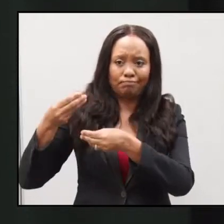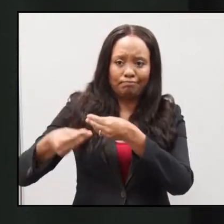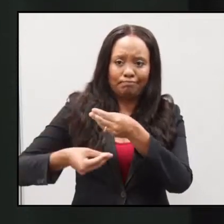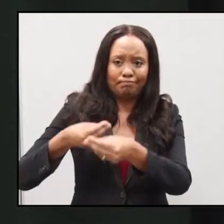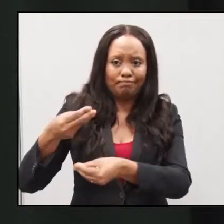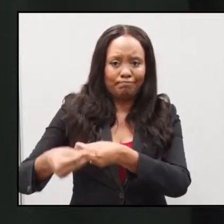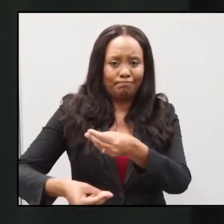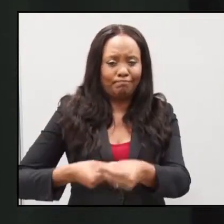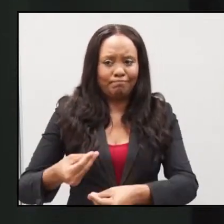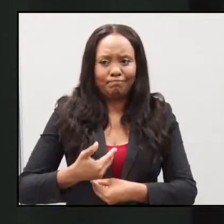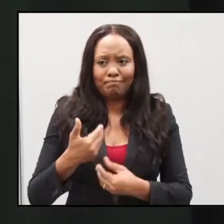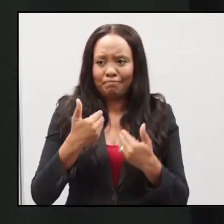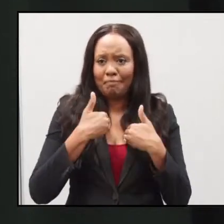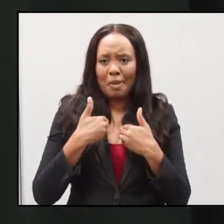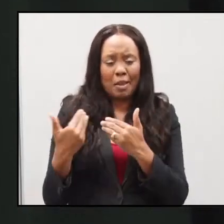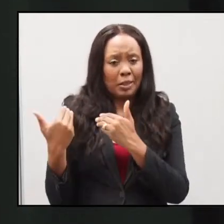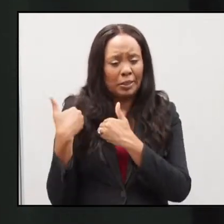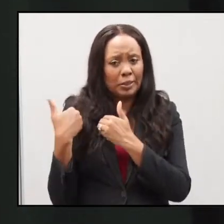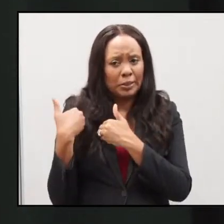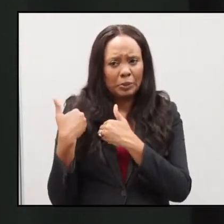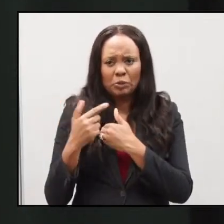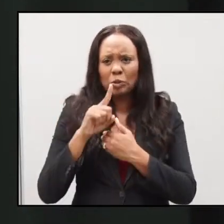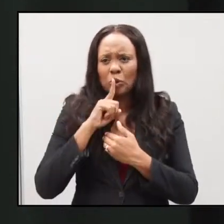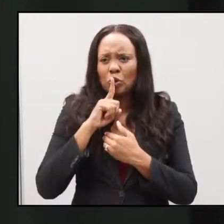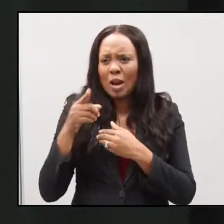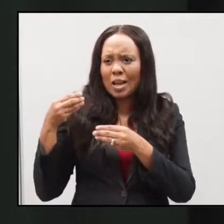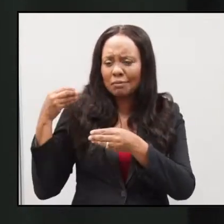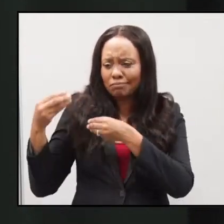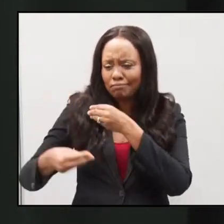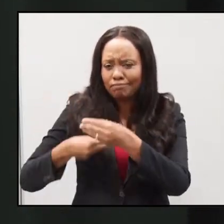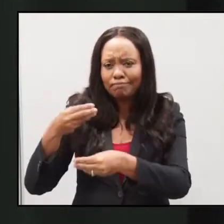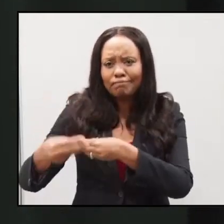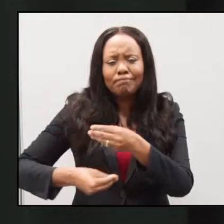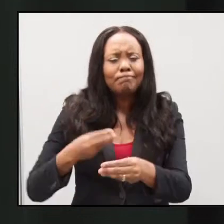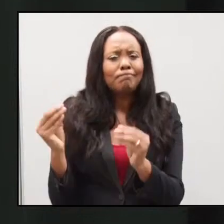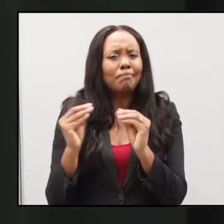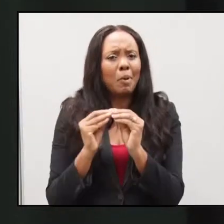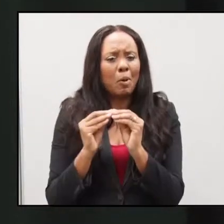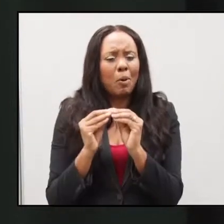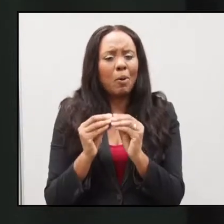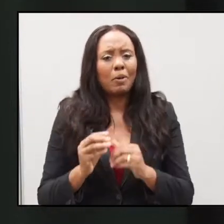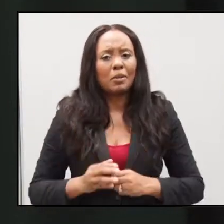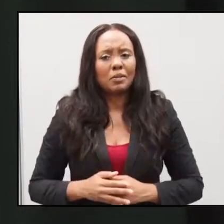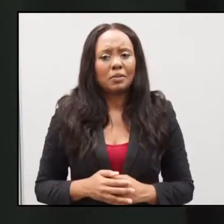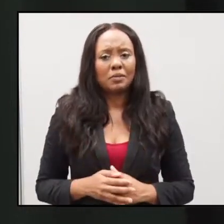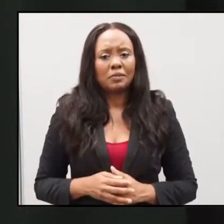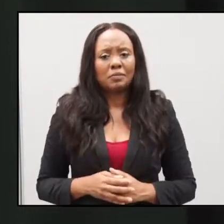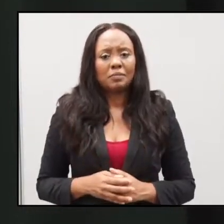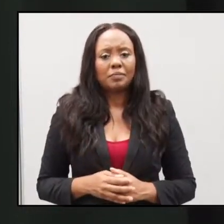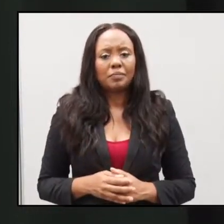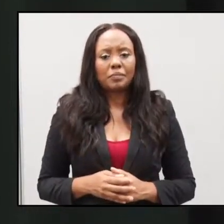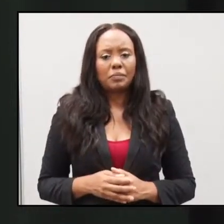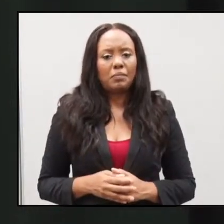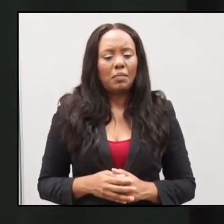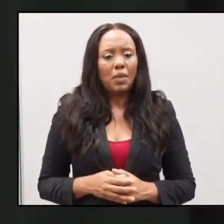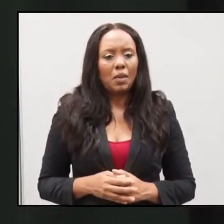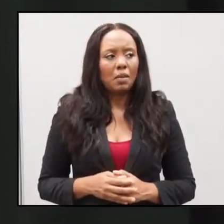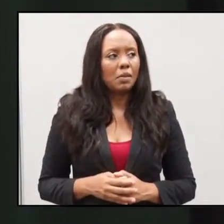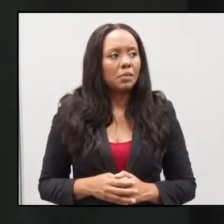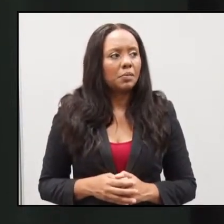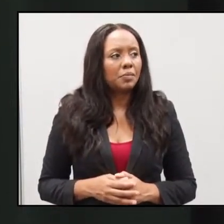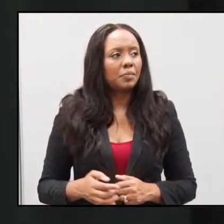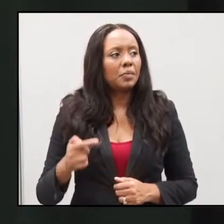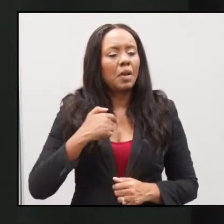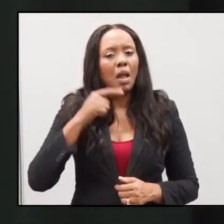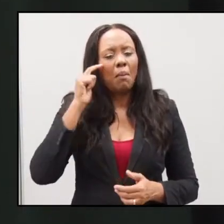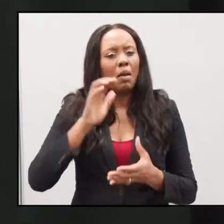carry that baton further than when we received it. I believe that this project will allow us